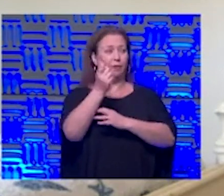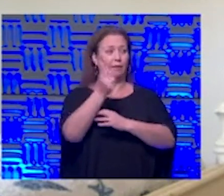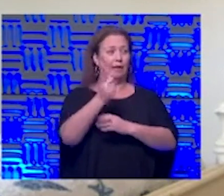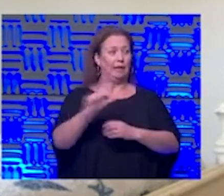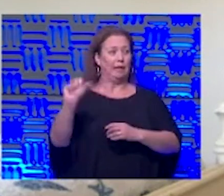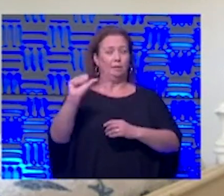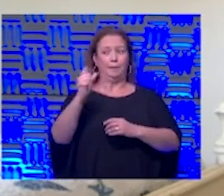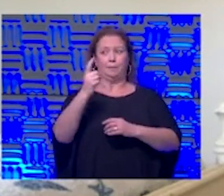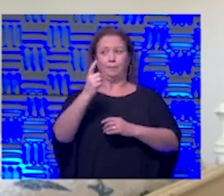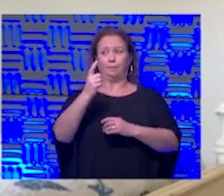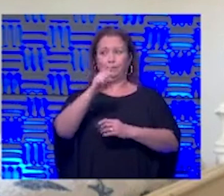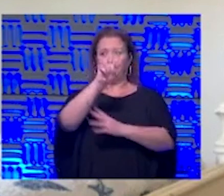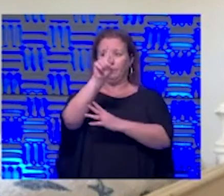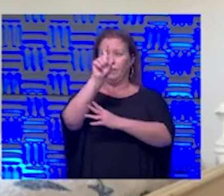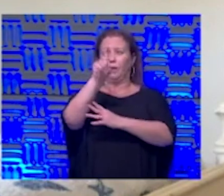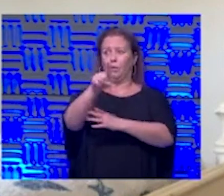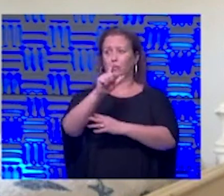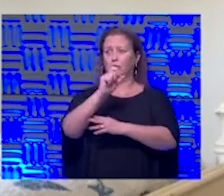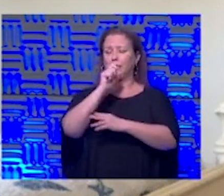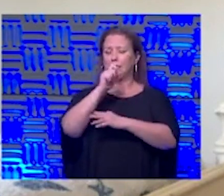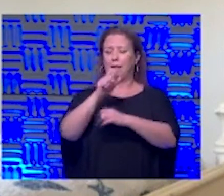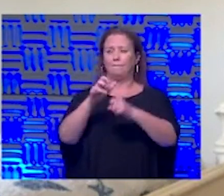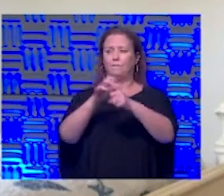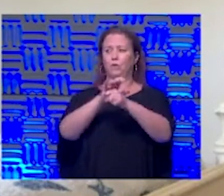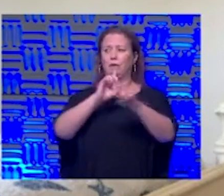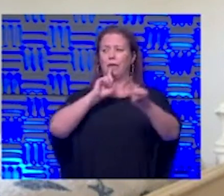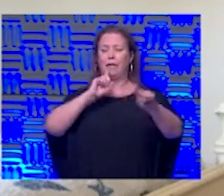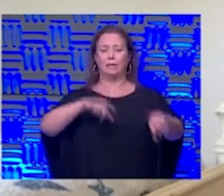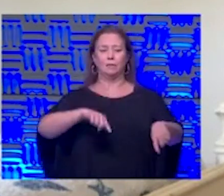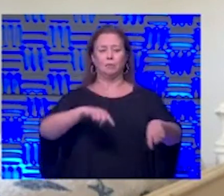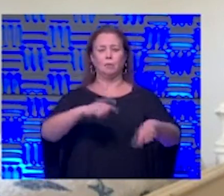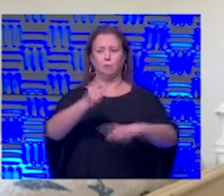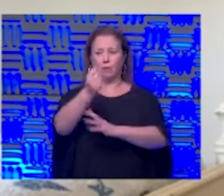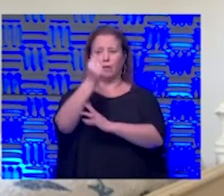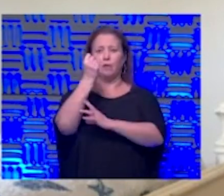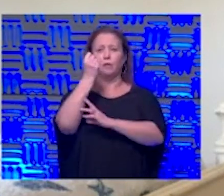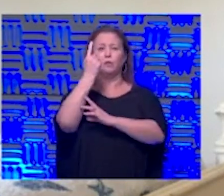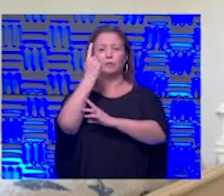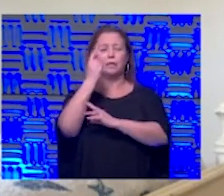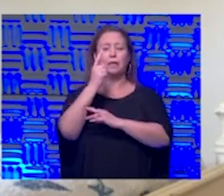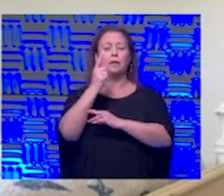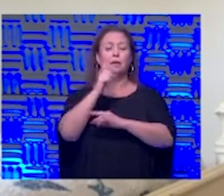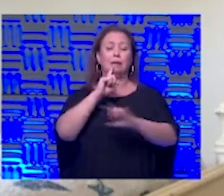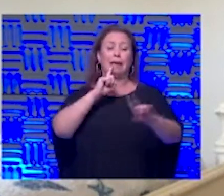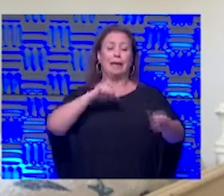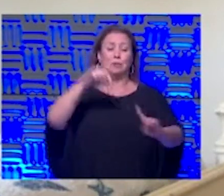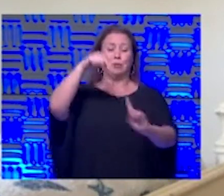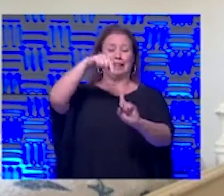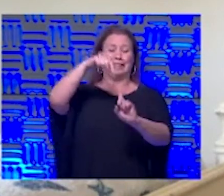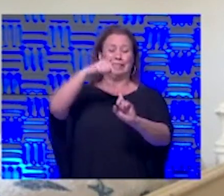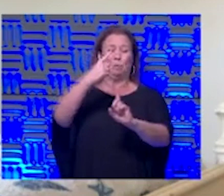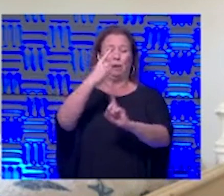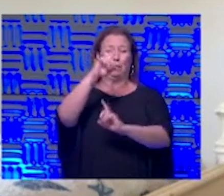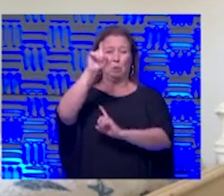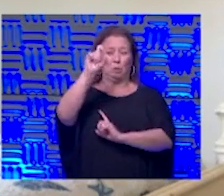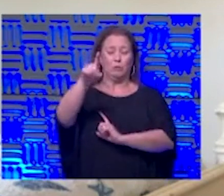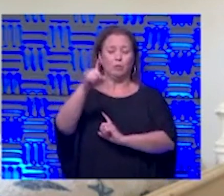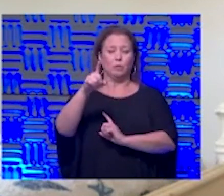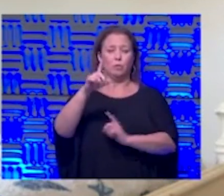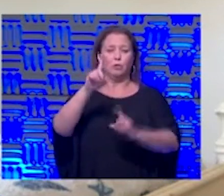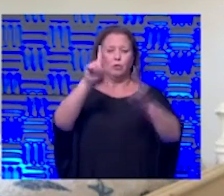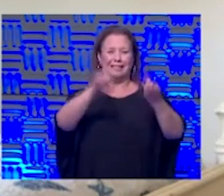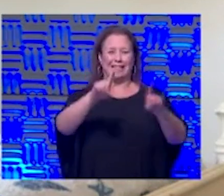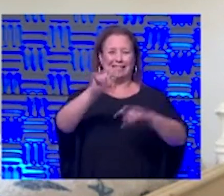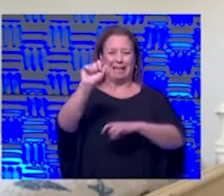against it. So that question is not fully answered, but we do understand that for answering this one question, we should test